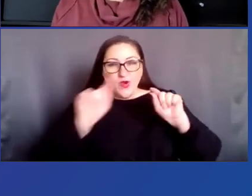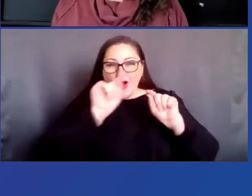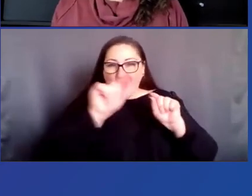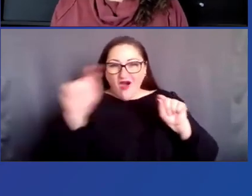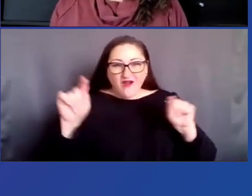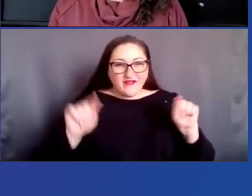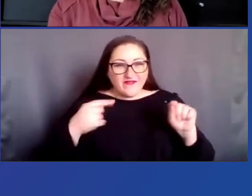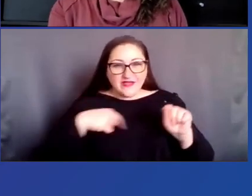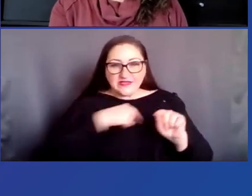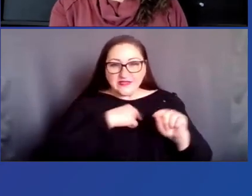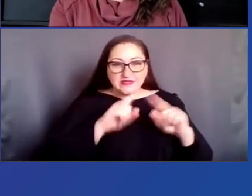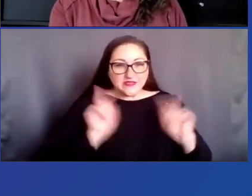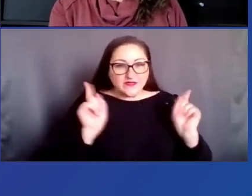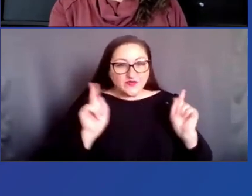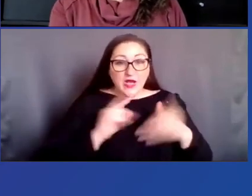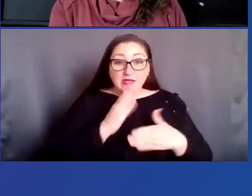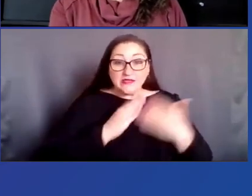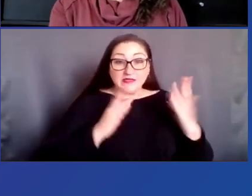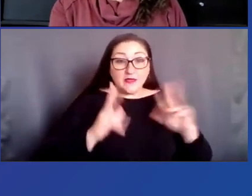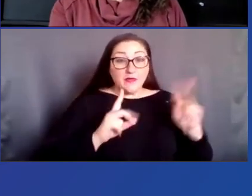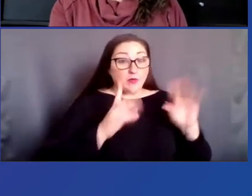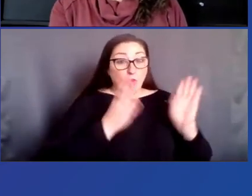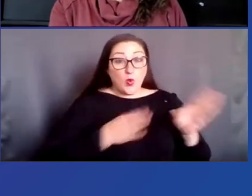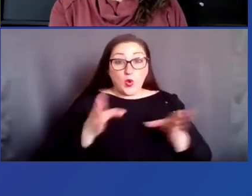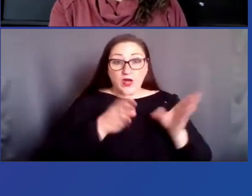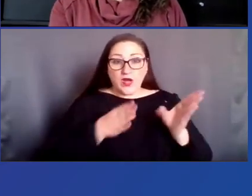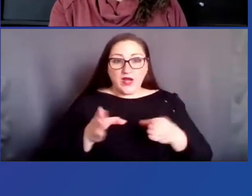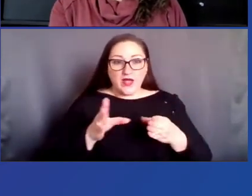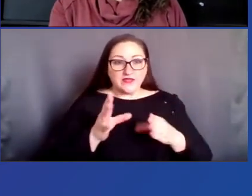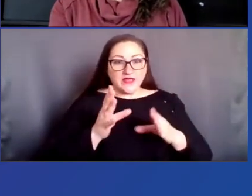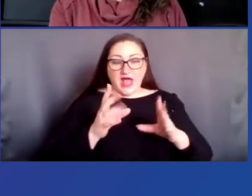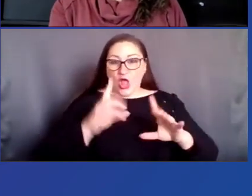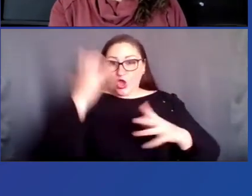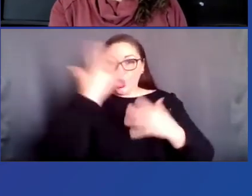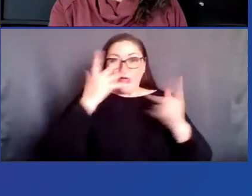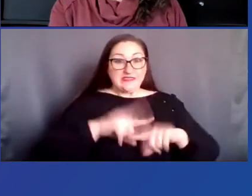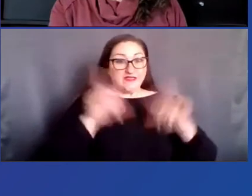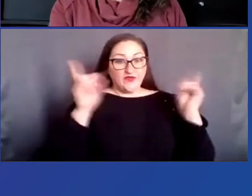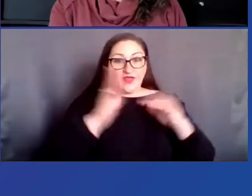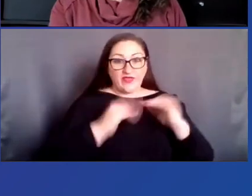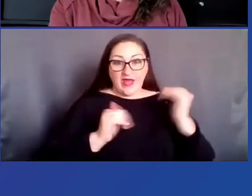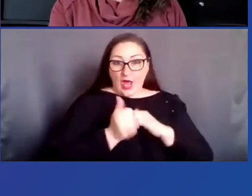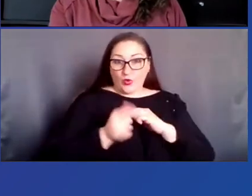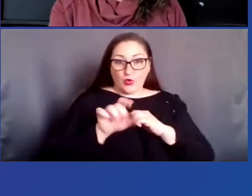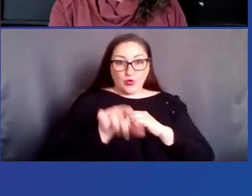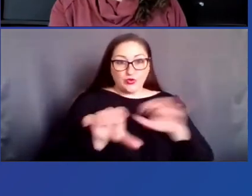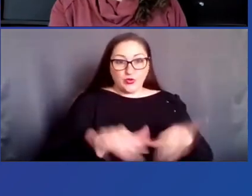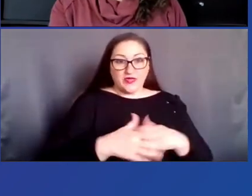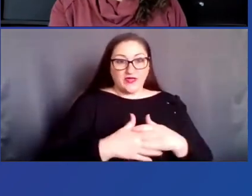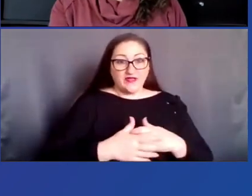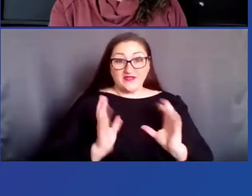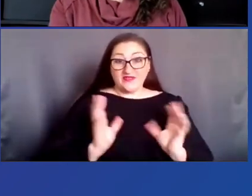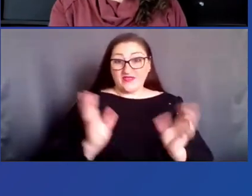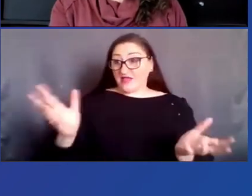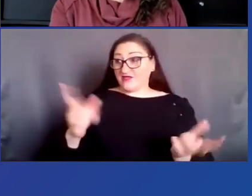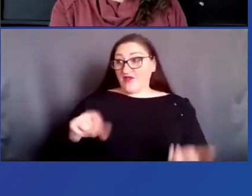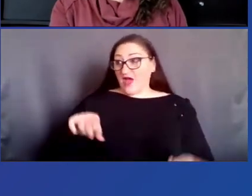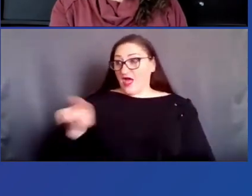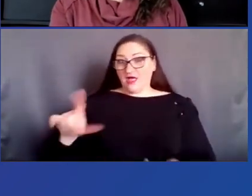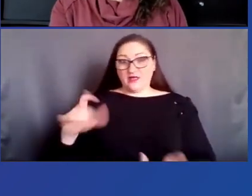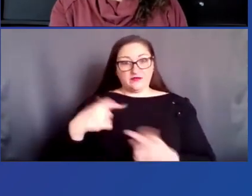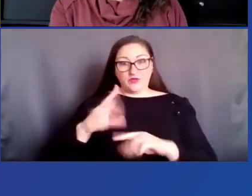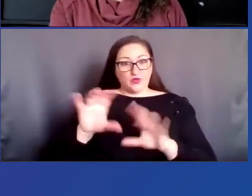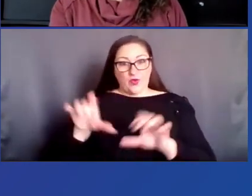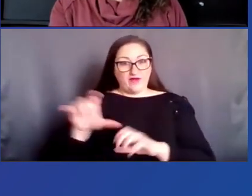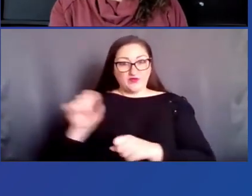works. And so some people organize in ways that look drastically different than you. Cool, you don't need to work together. That's fine, let them